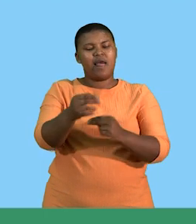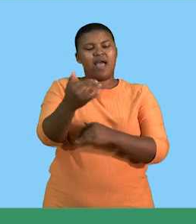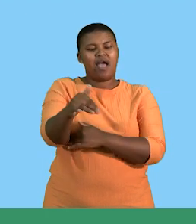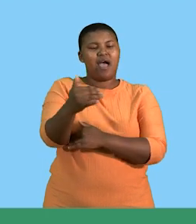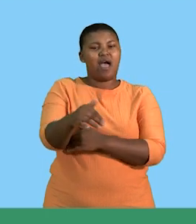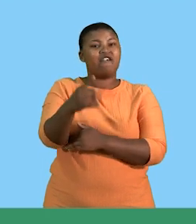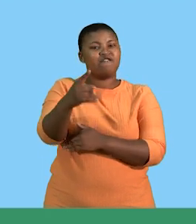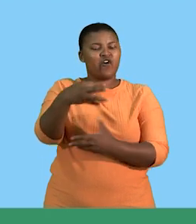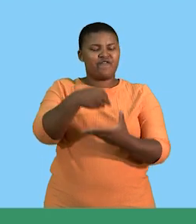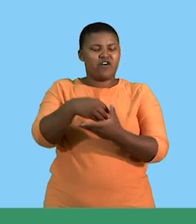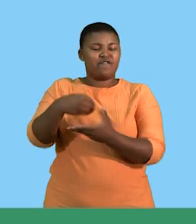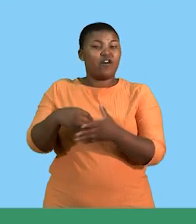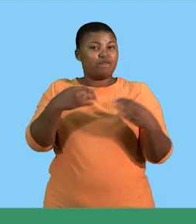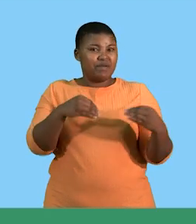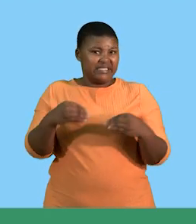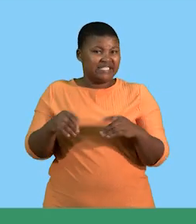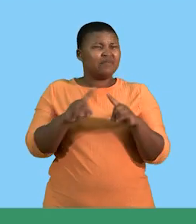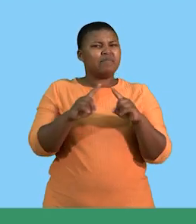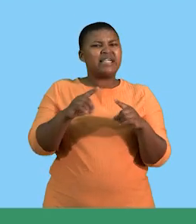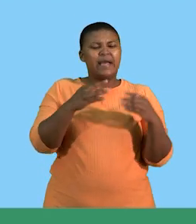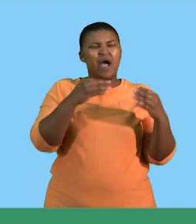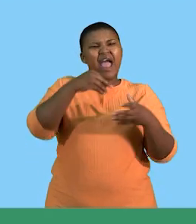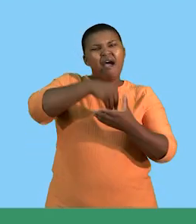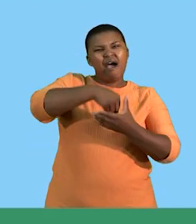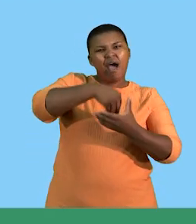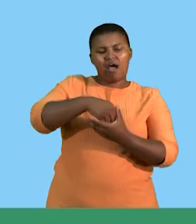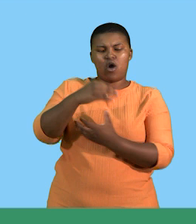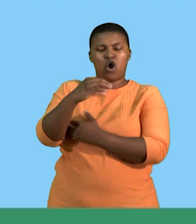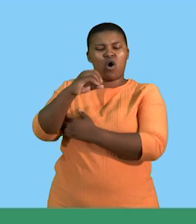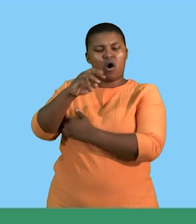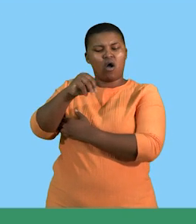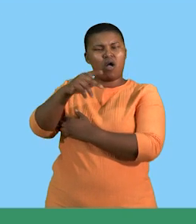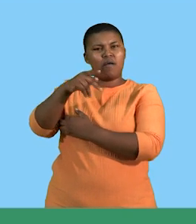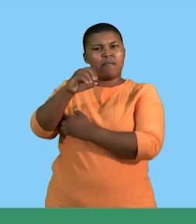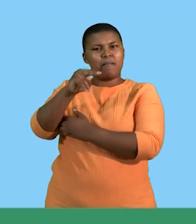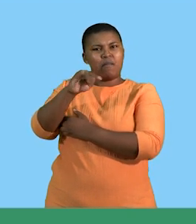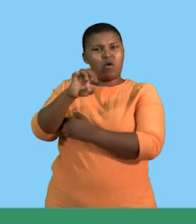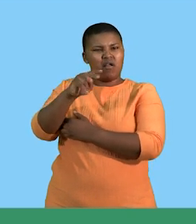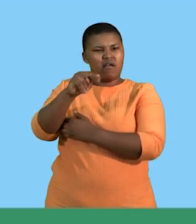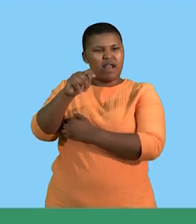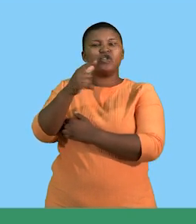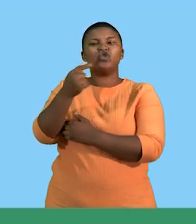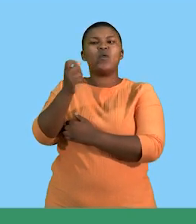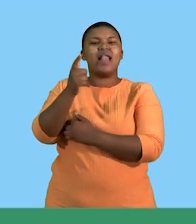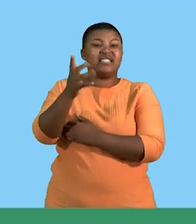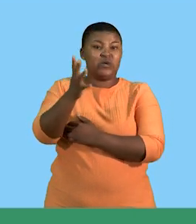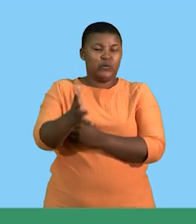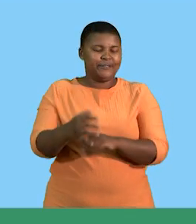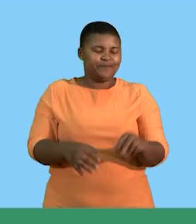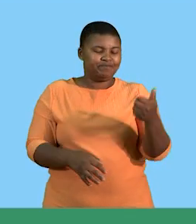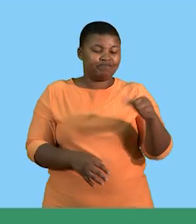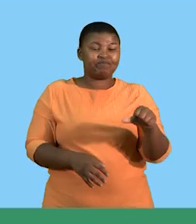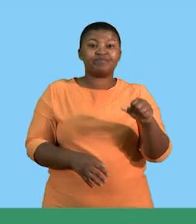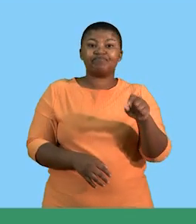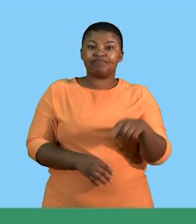of the business, and we will take a closer look at those components a bit later on. The second bullet